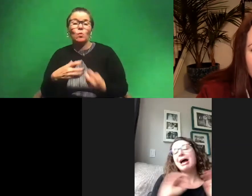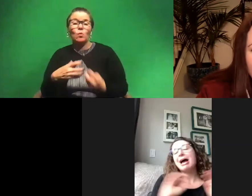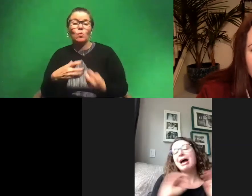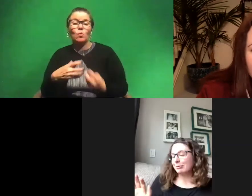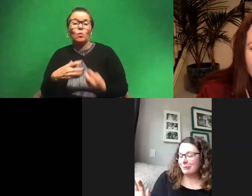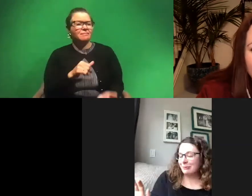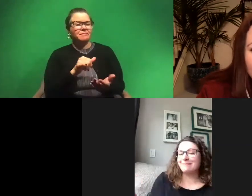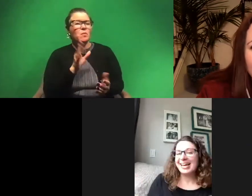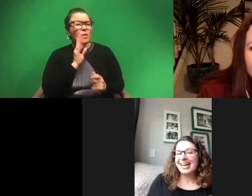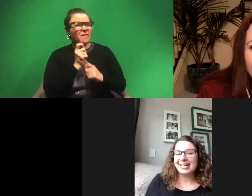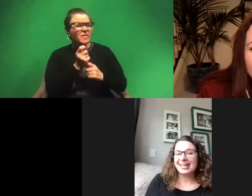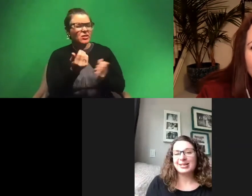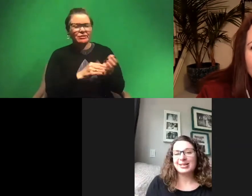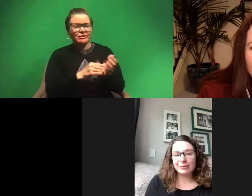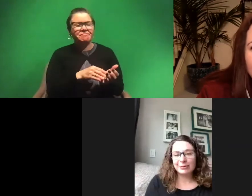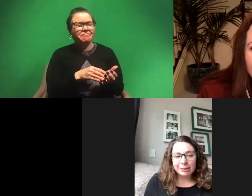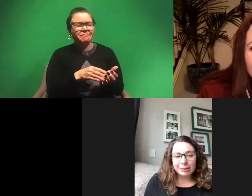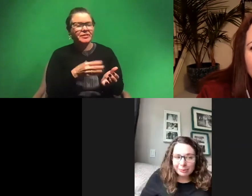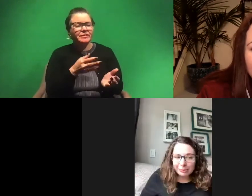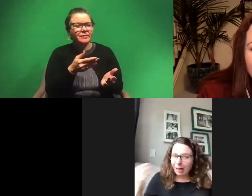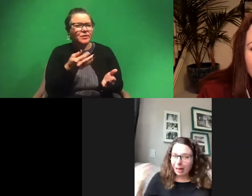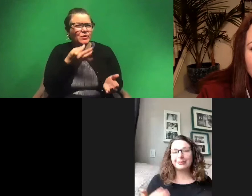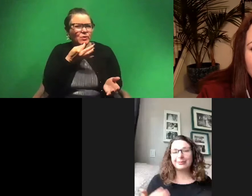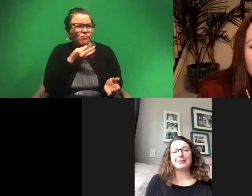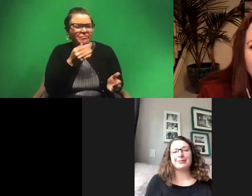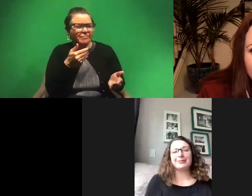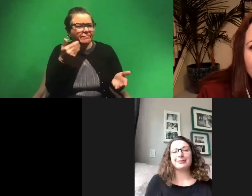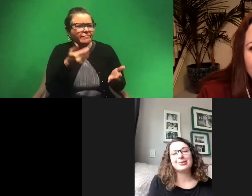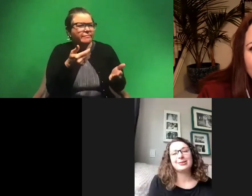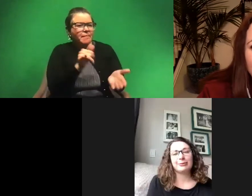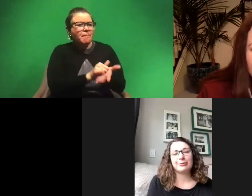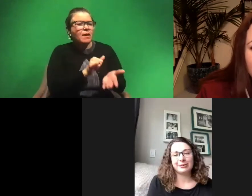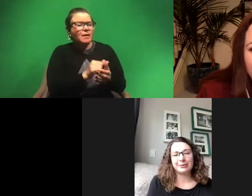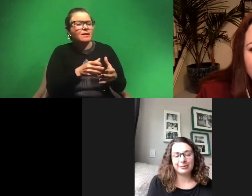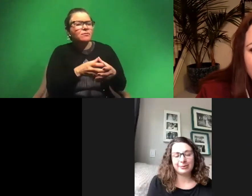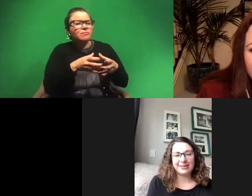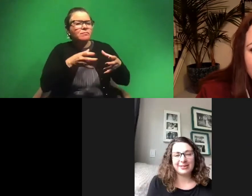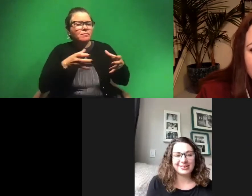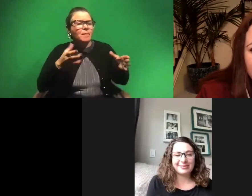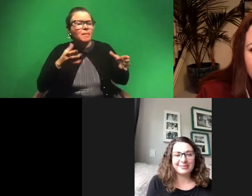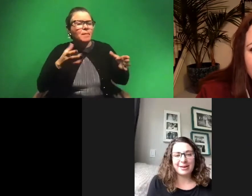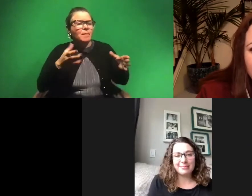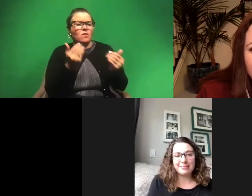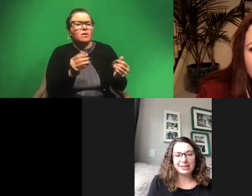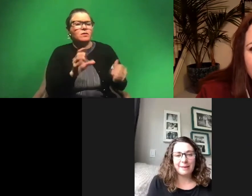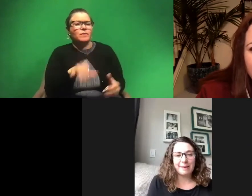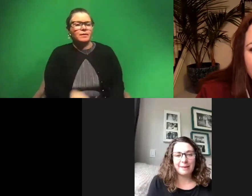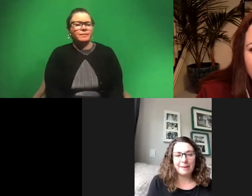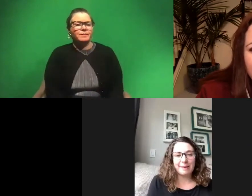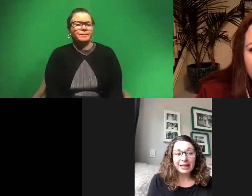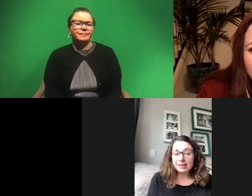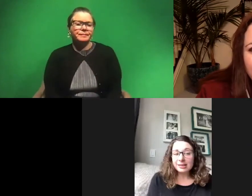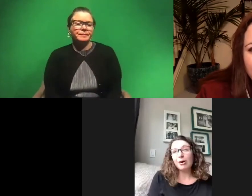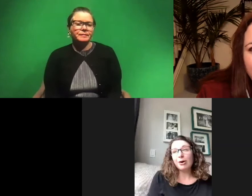fishing for them anytime in the near future because we have a lot of recovery to do before we have that population up. But that's